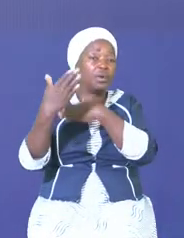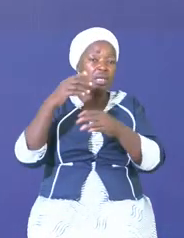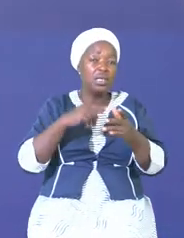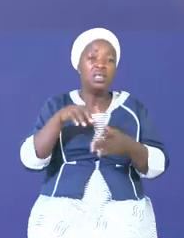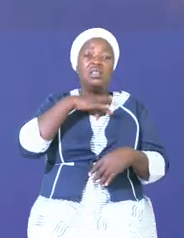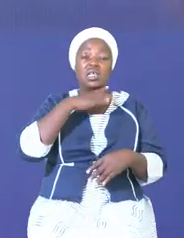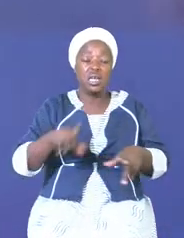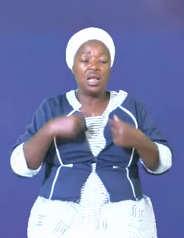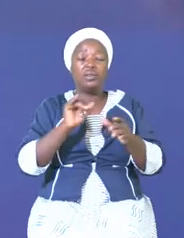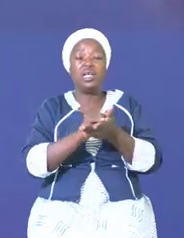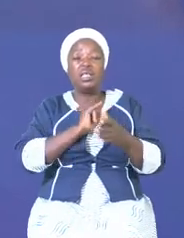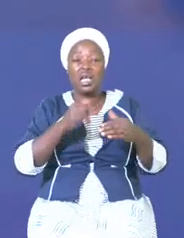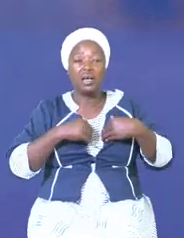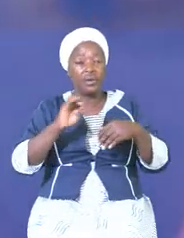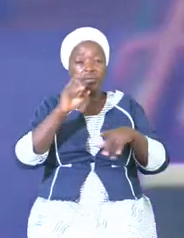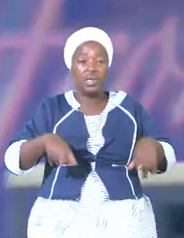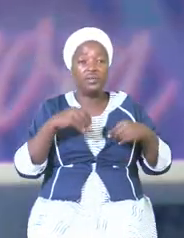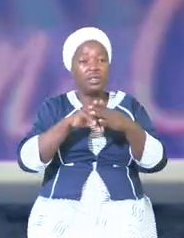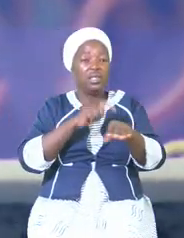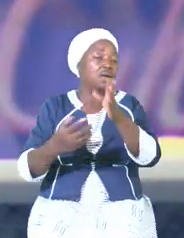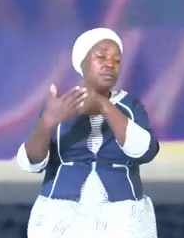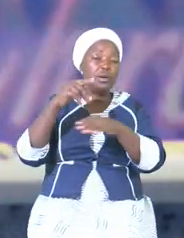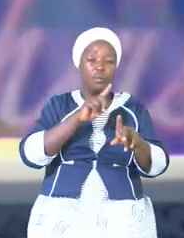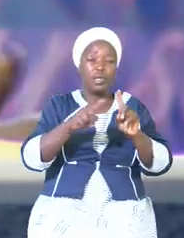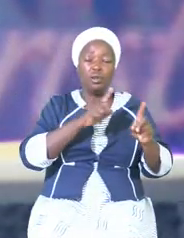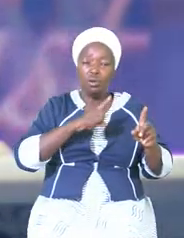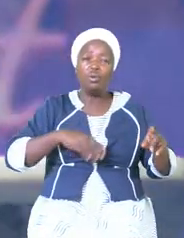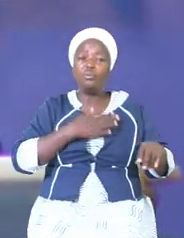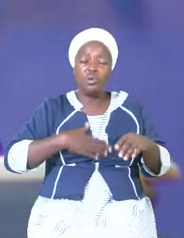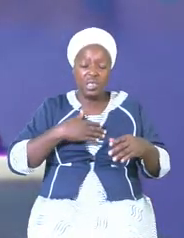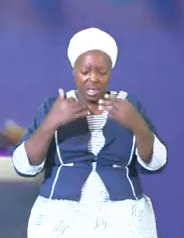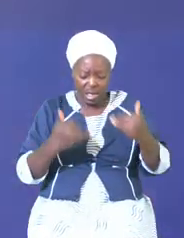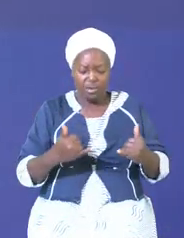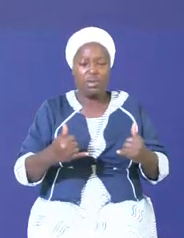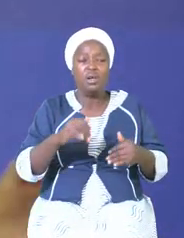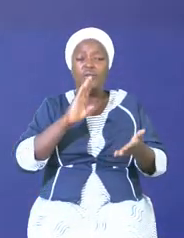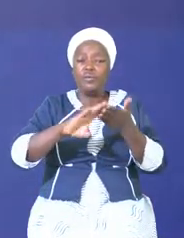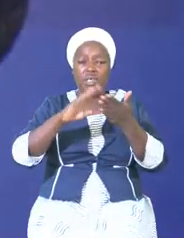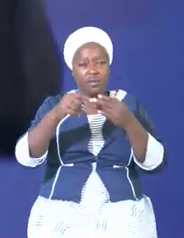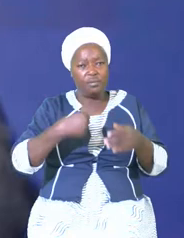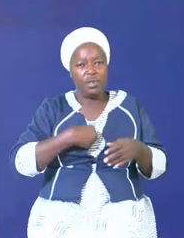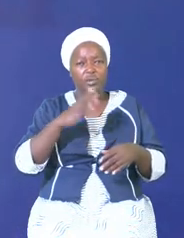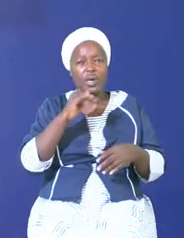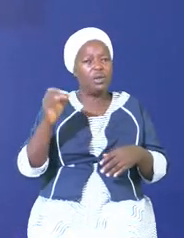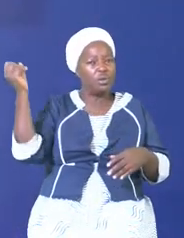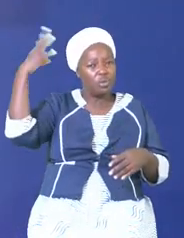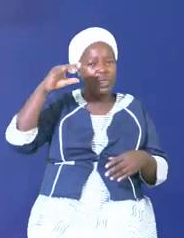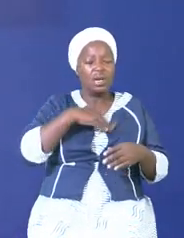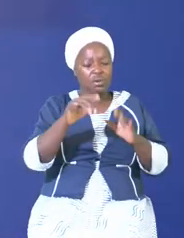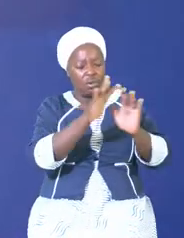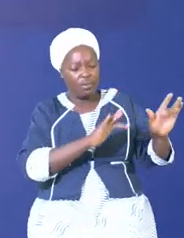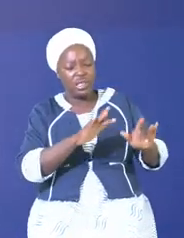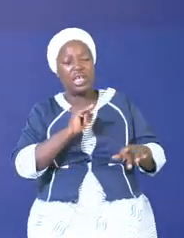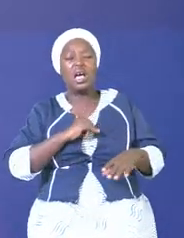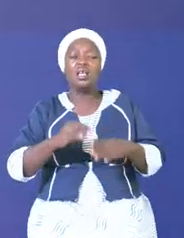Expose, confess, and tell the Lord and say, "Lord, by your grace, by your mercy, I forsake